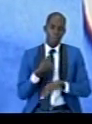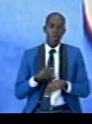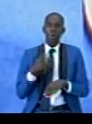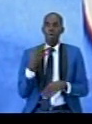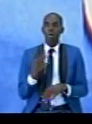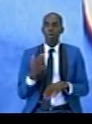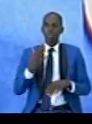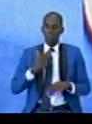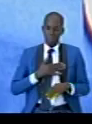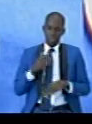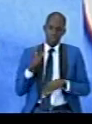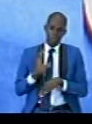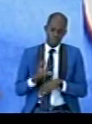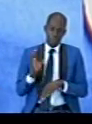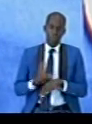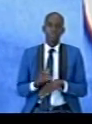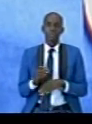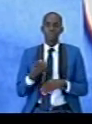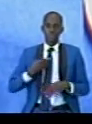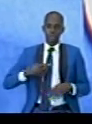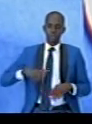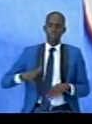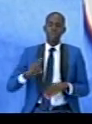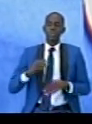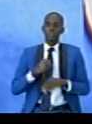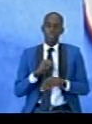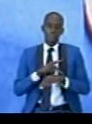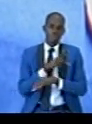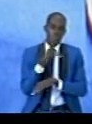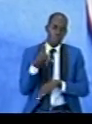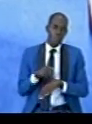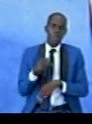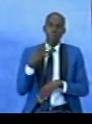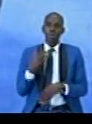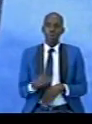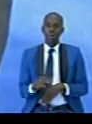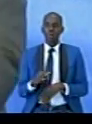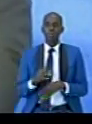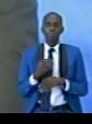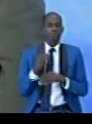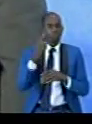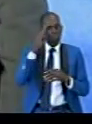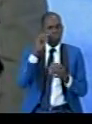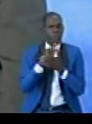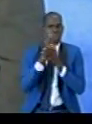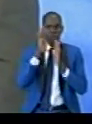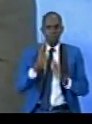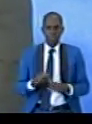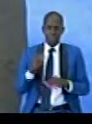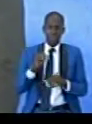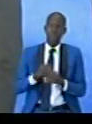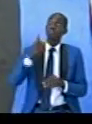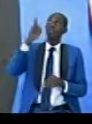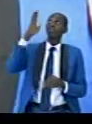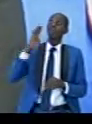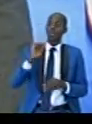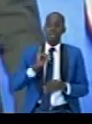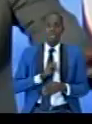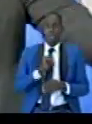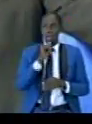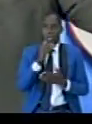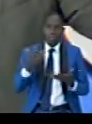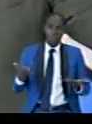my church denomination, I'm principle of believers in God, I am here